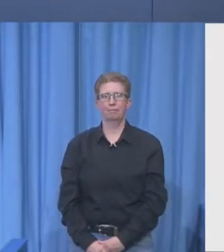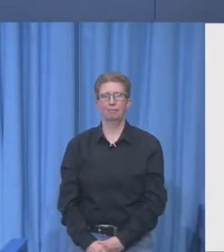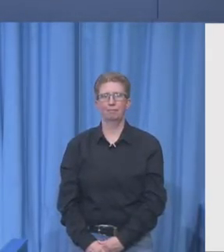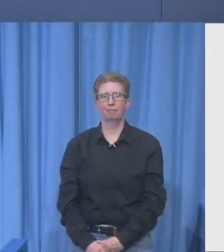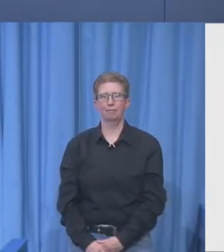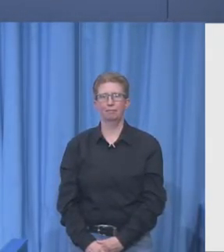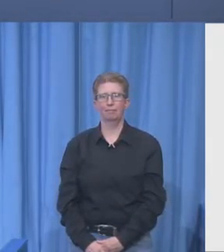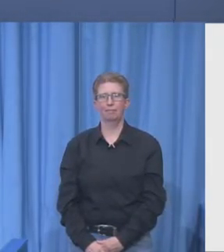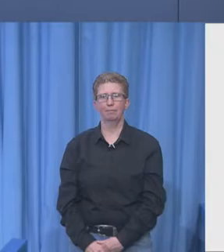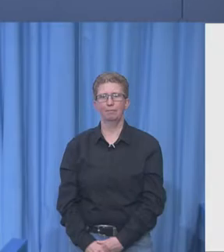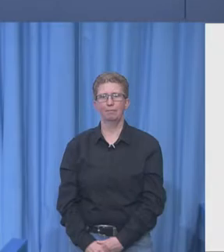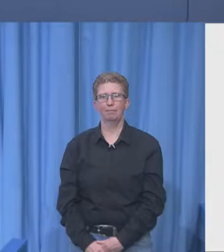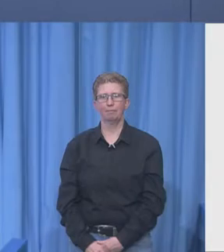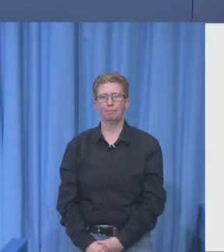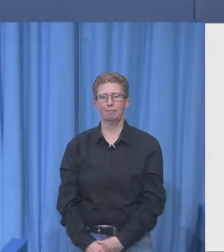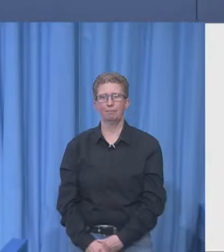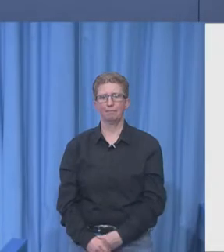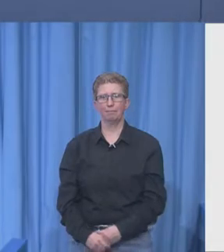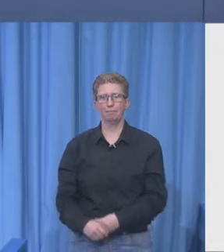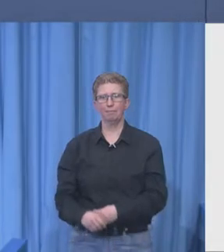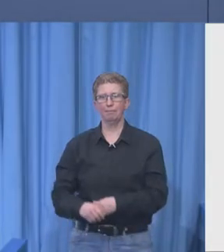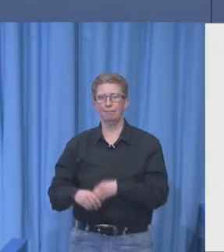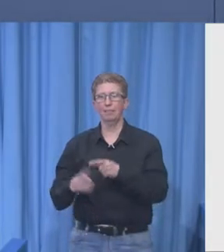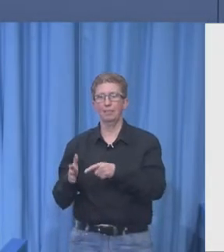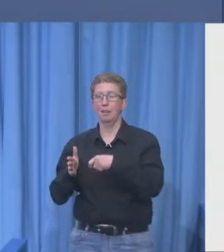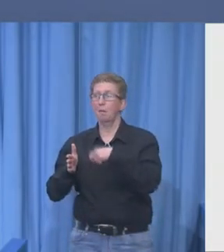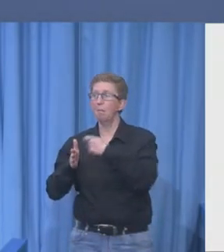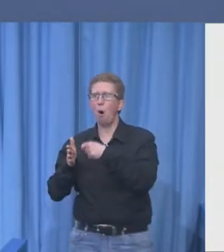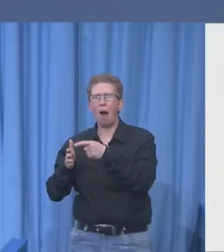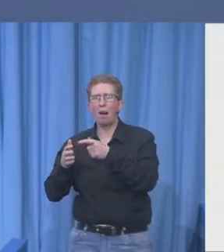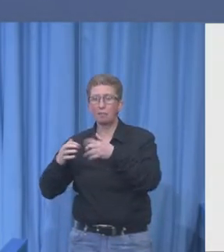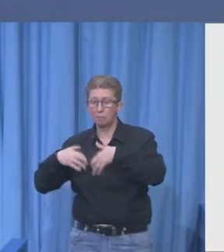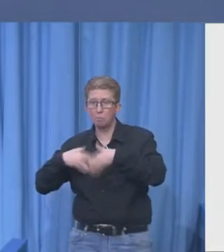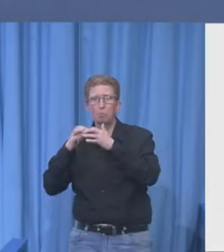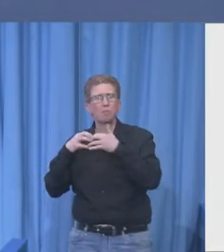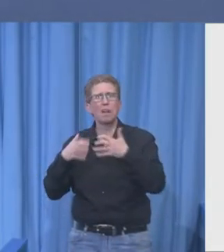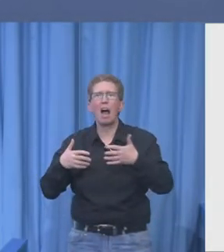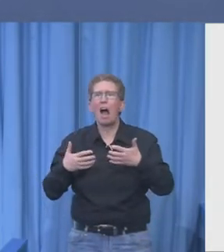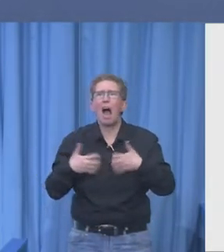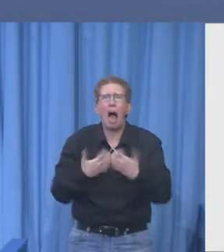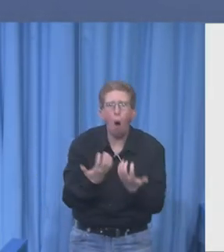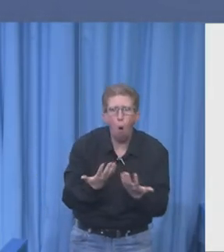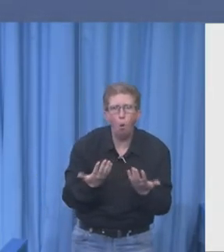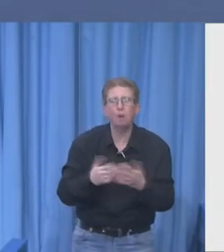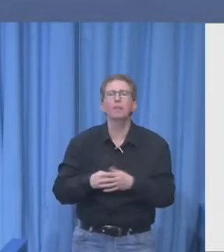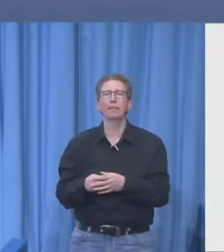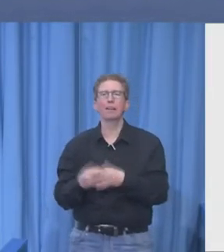Is there a market in Austria for working with people with autism?